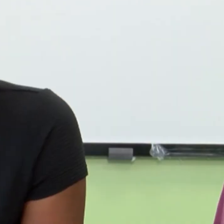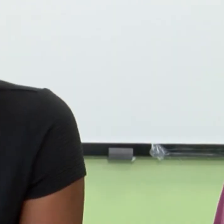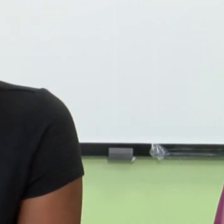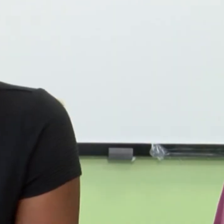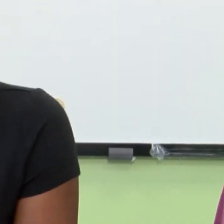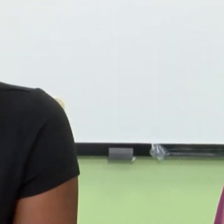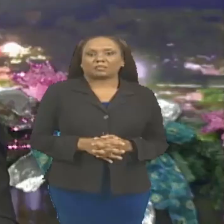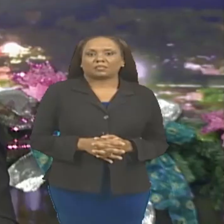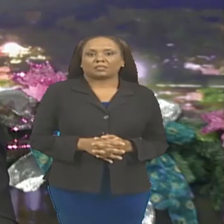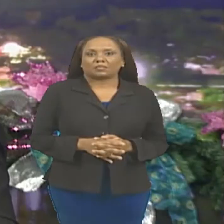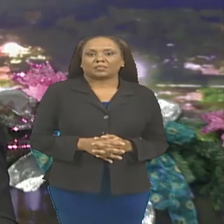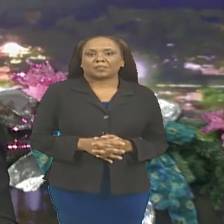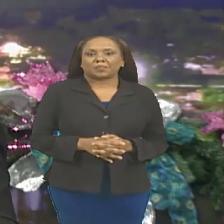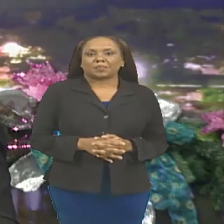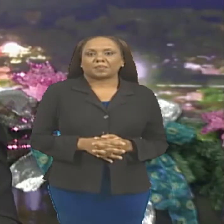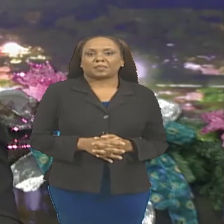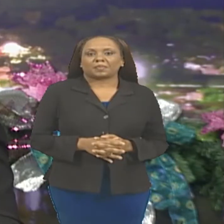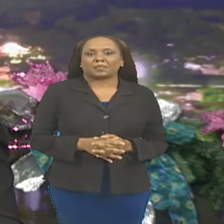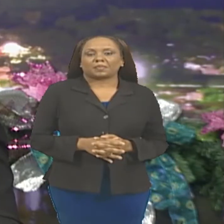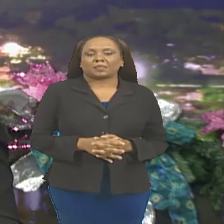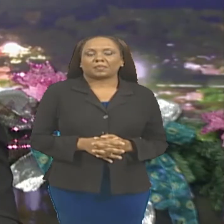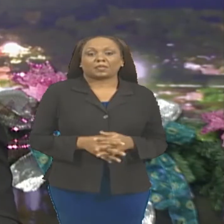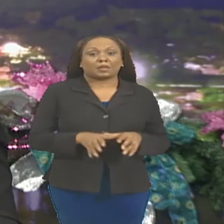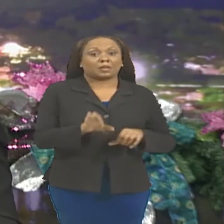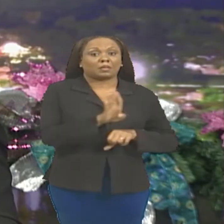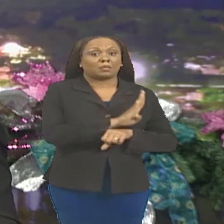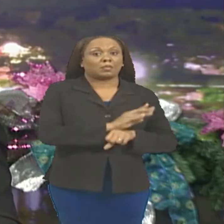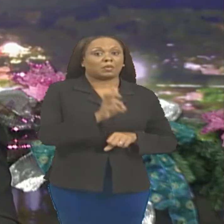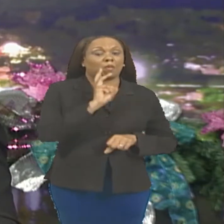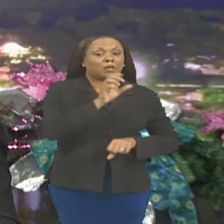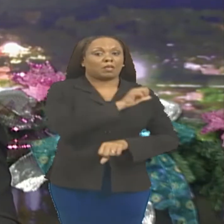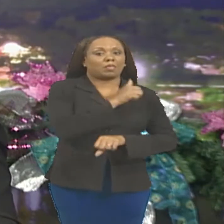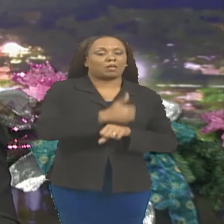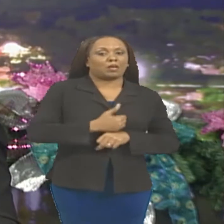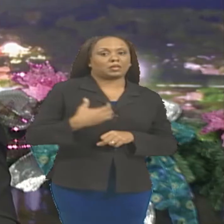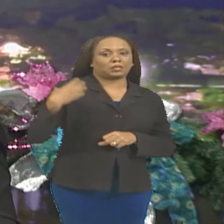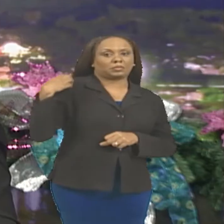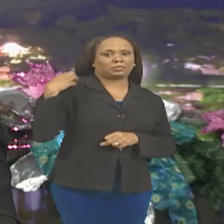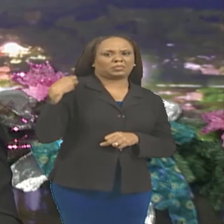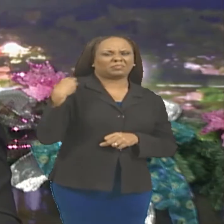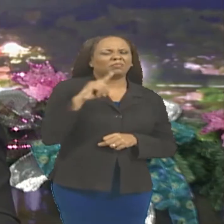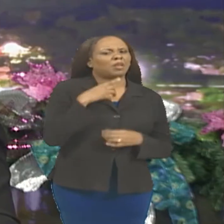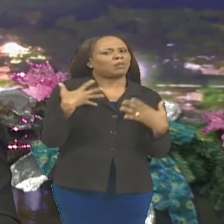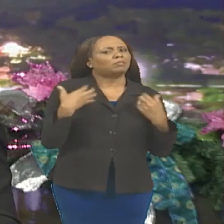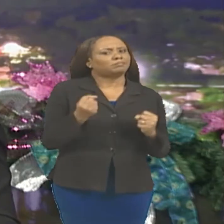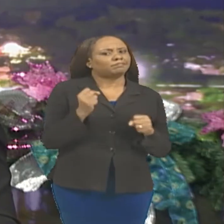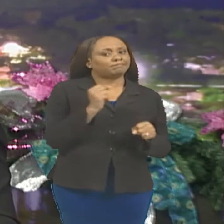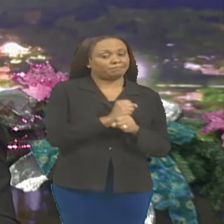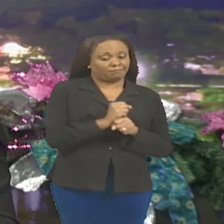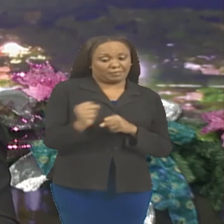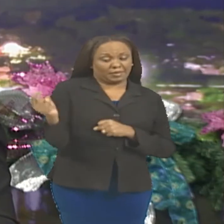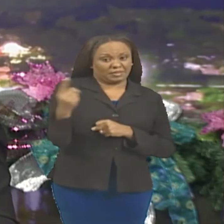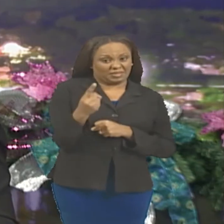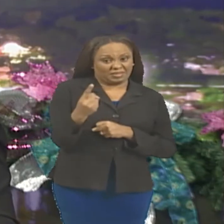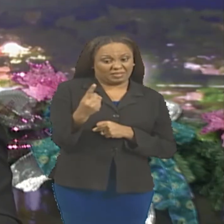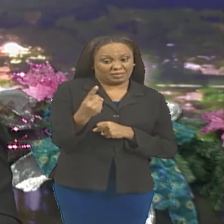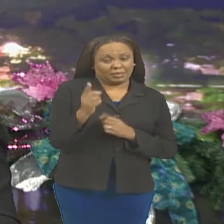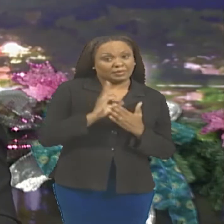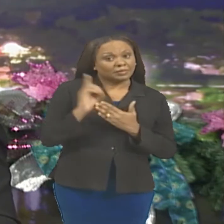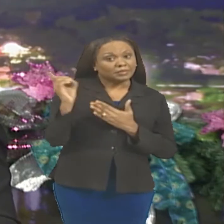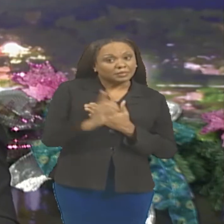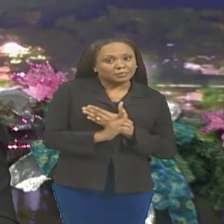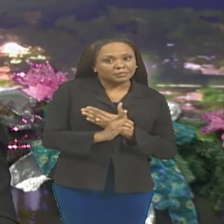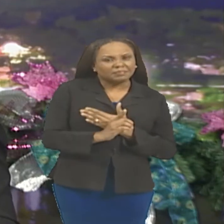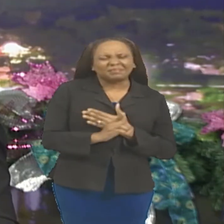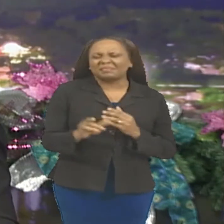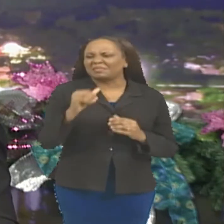to have it done. Barbados Water Authority Chairman Leodine Worrell is confident that this time next year there will